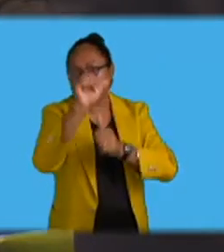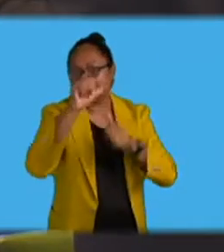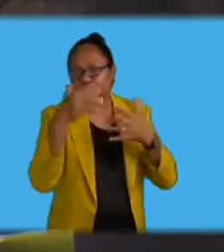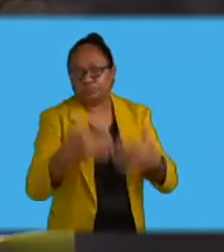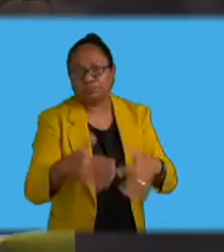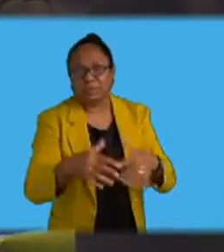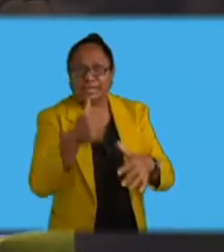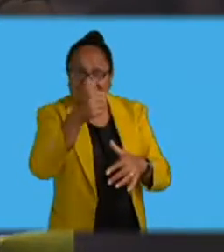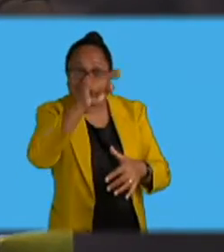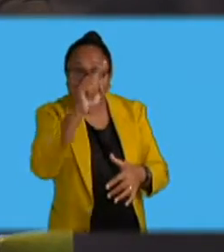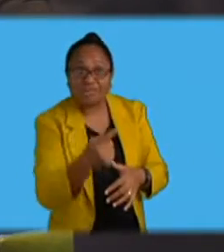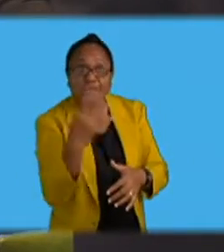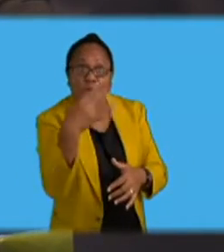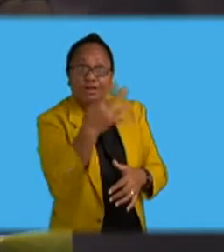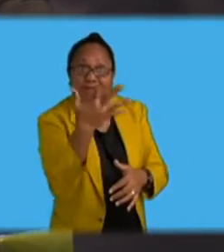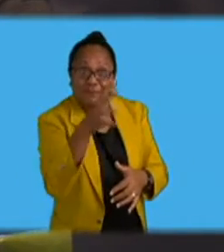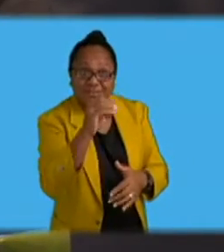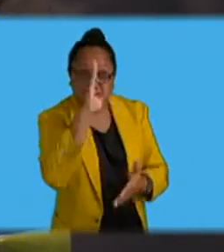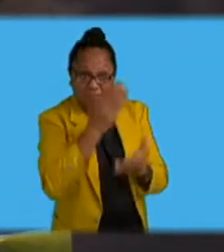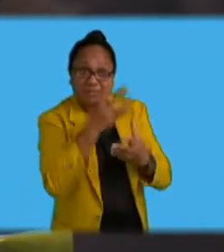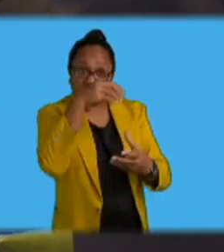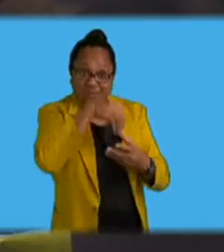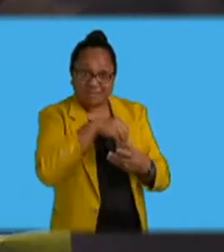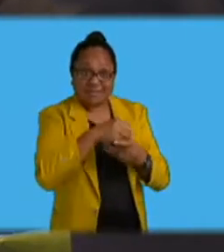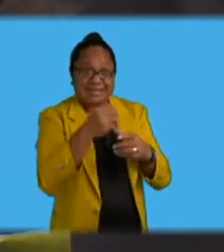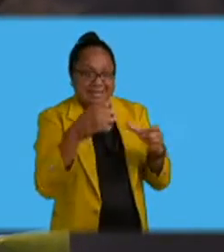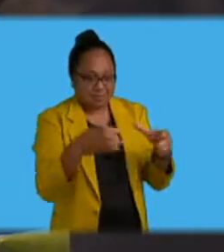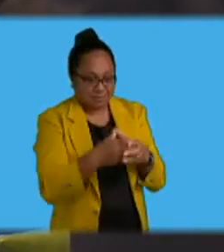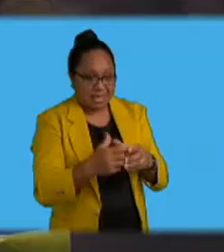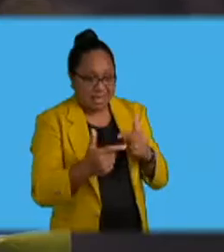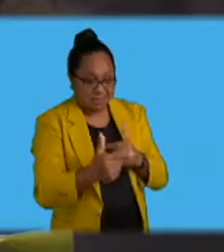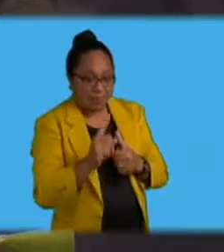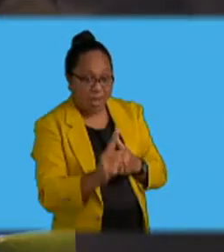this 6,450 in the category 1,